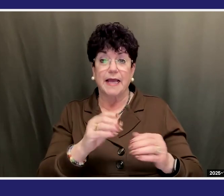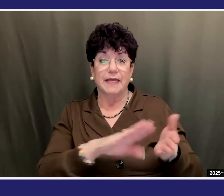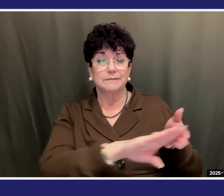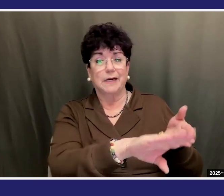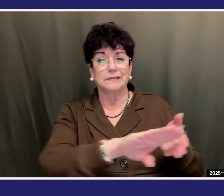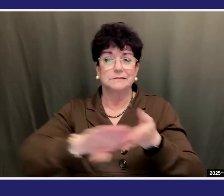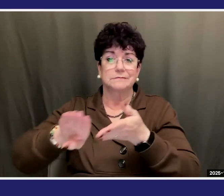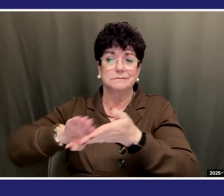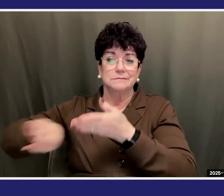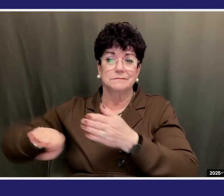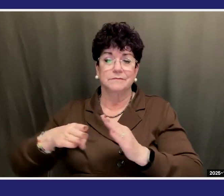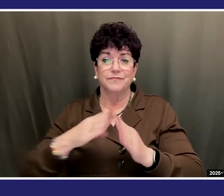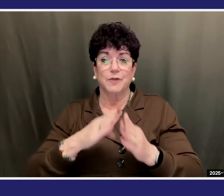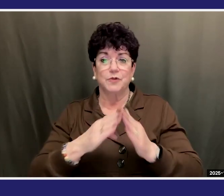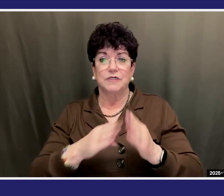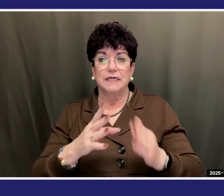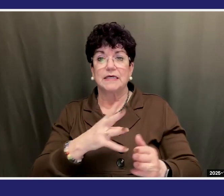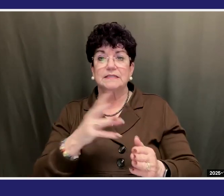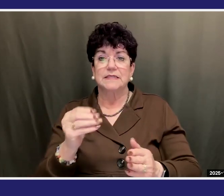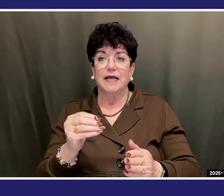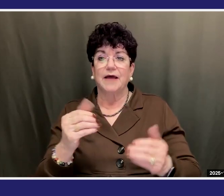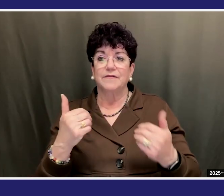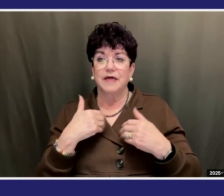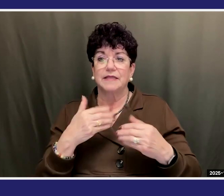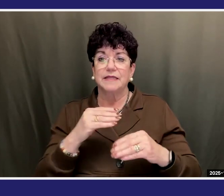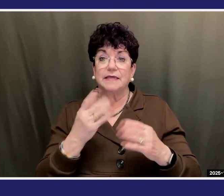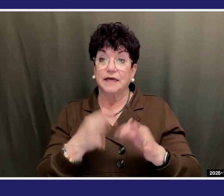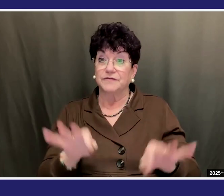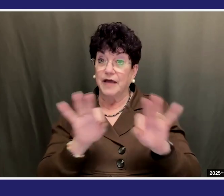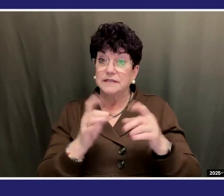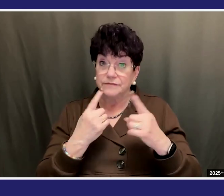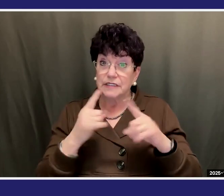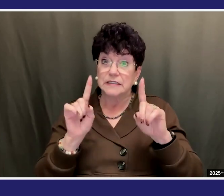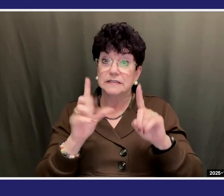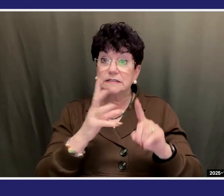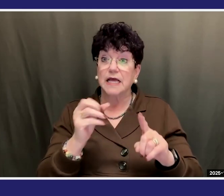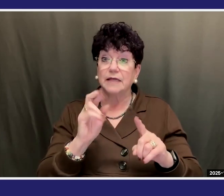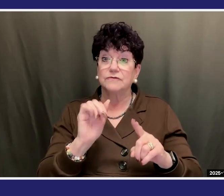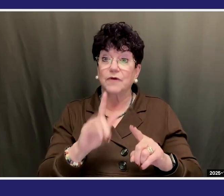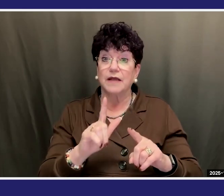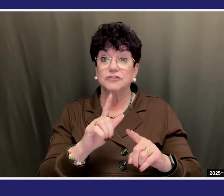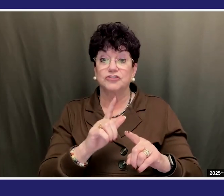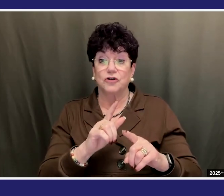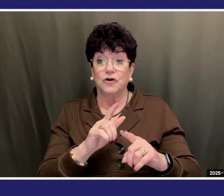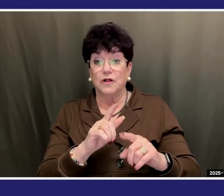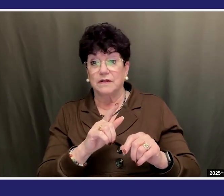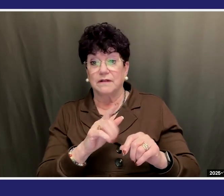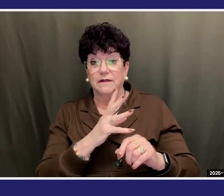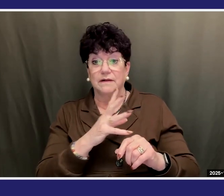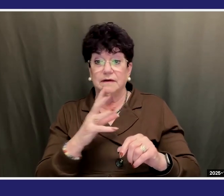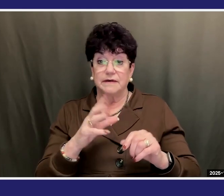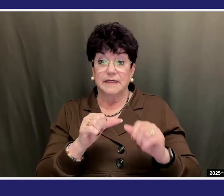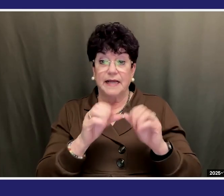on effectiveness and racial equity and sustainability. And we want to look at those communities that have